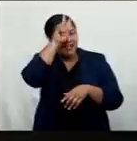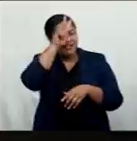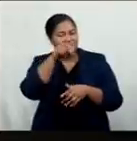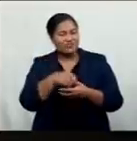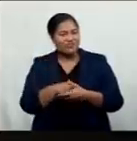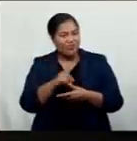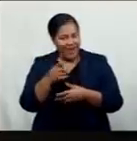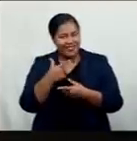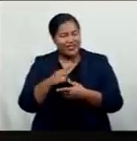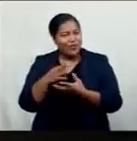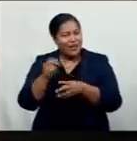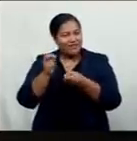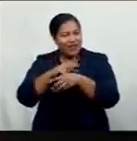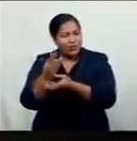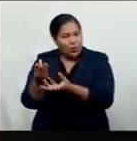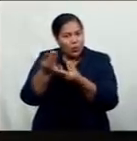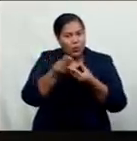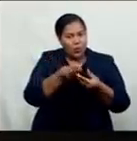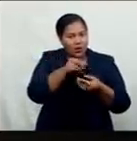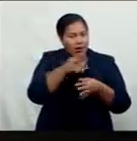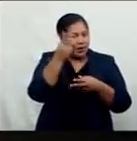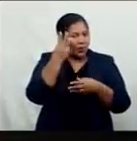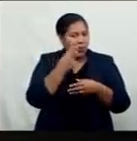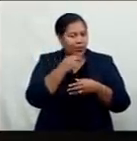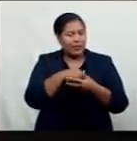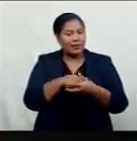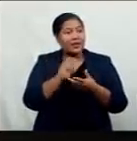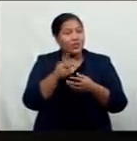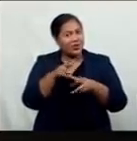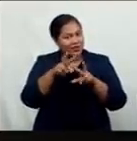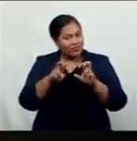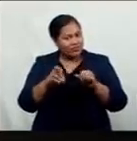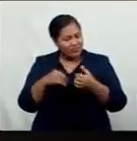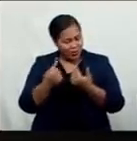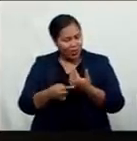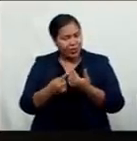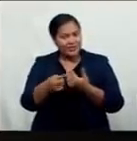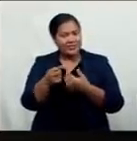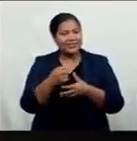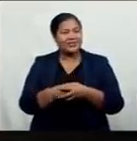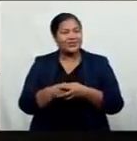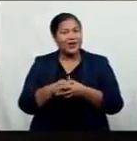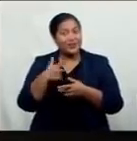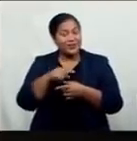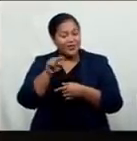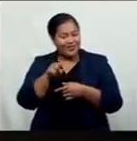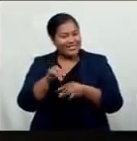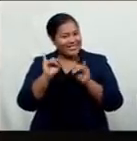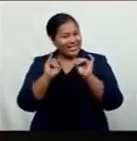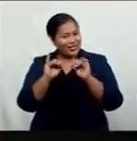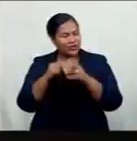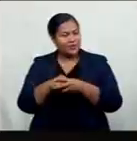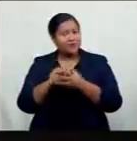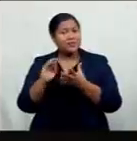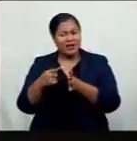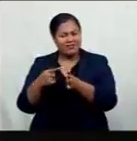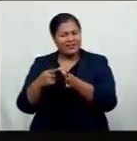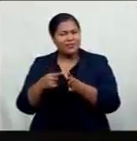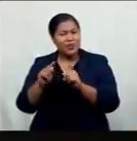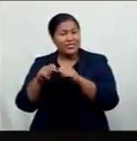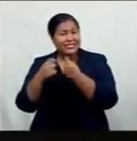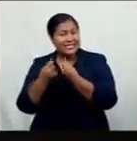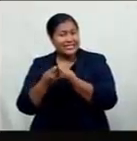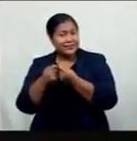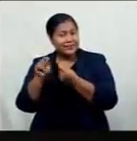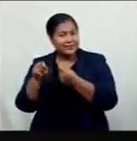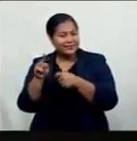and also highlighting that an investigation is now being carried out regarding this matter. A response team